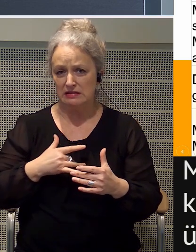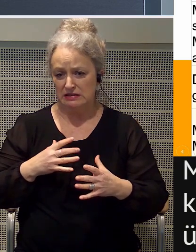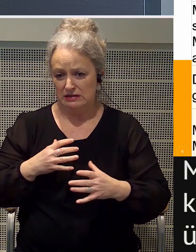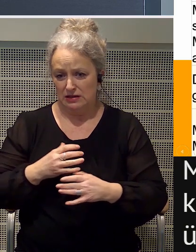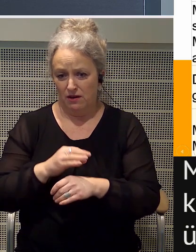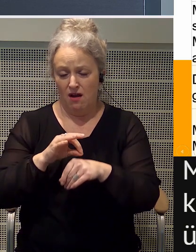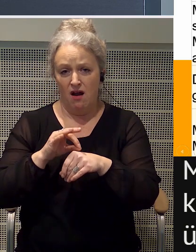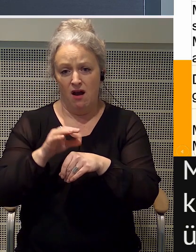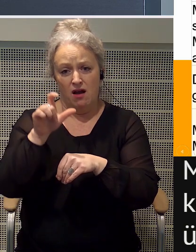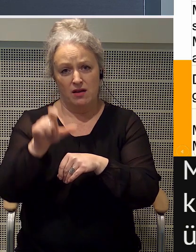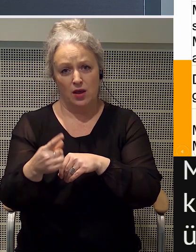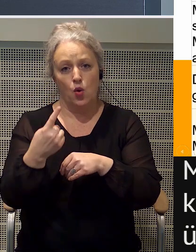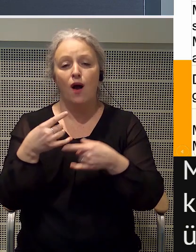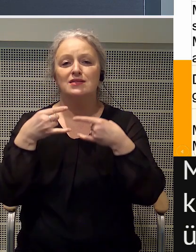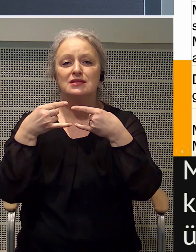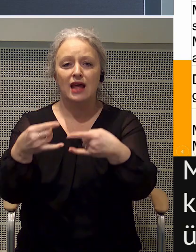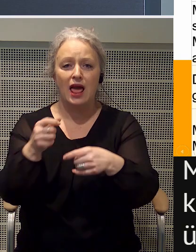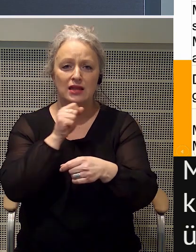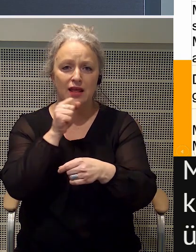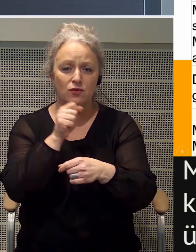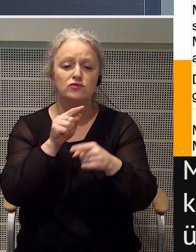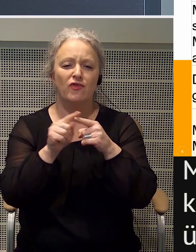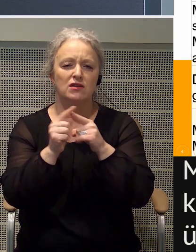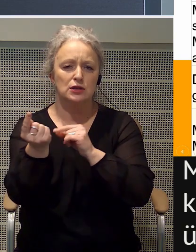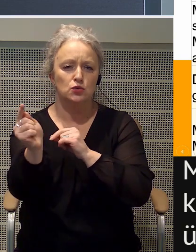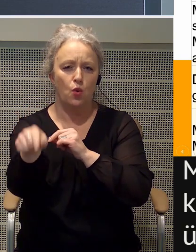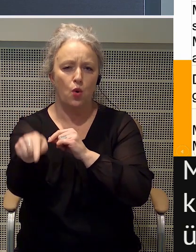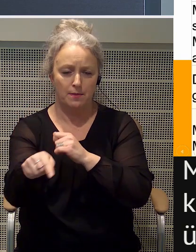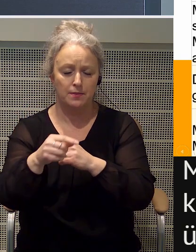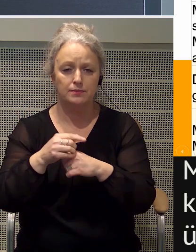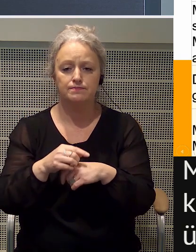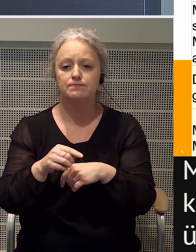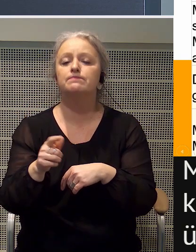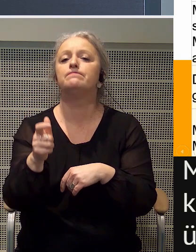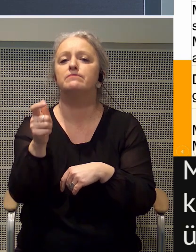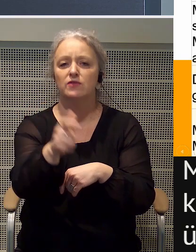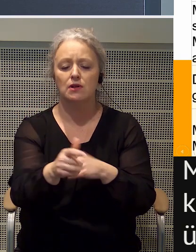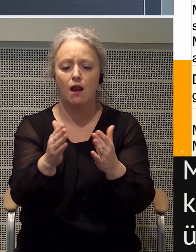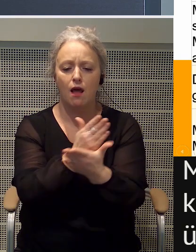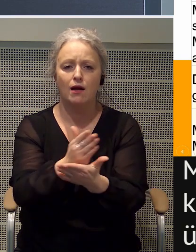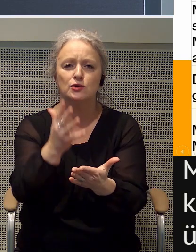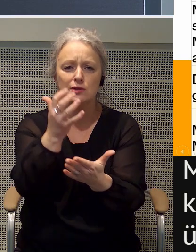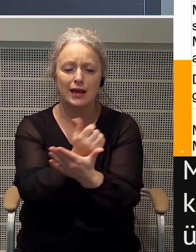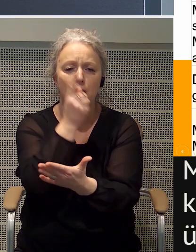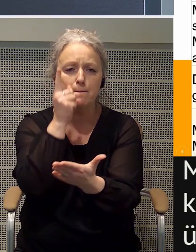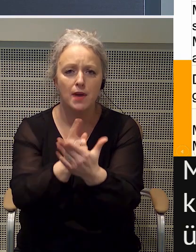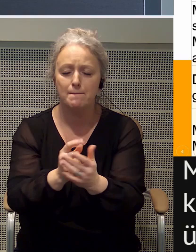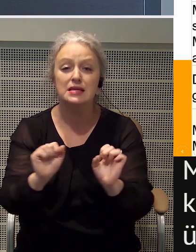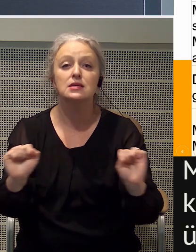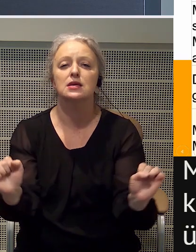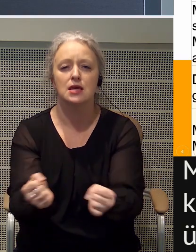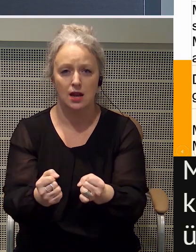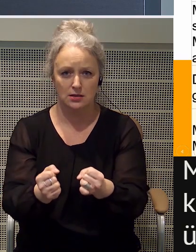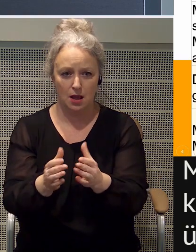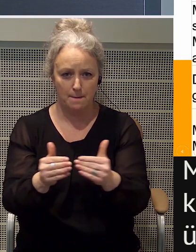In my opinion, as one cystic fibrosis patient said on a TV interview, it will